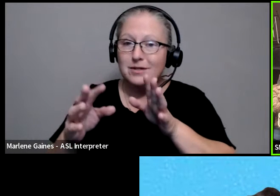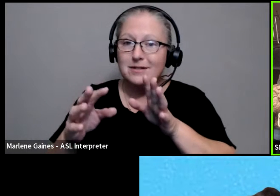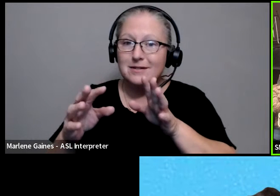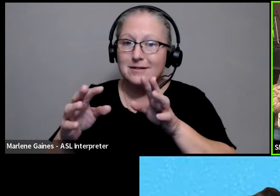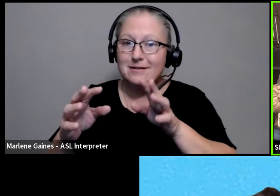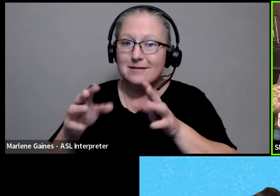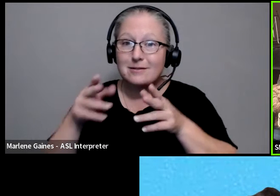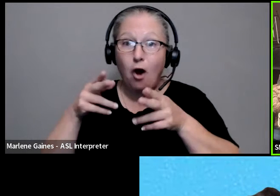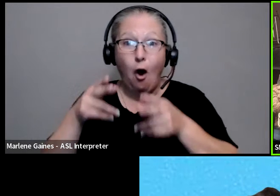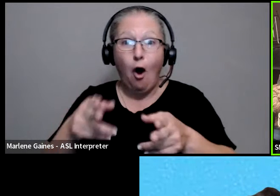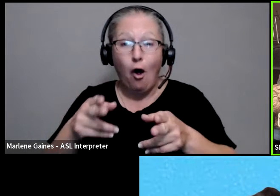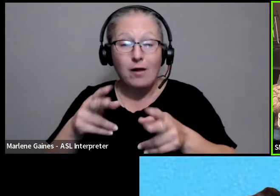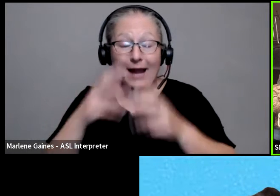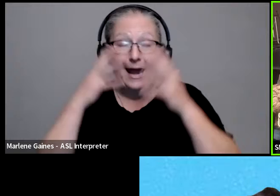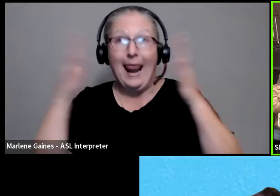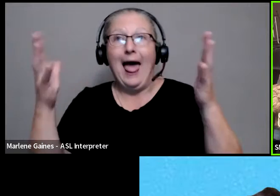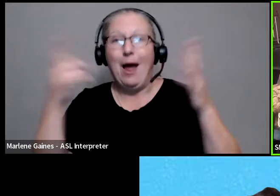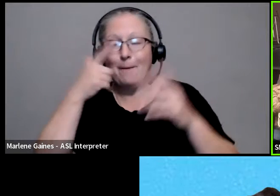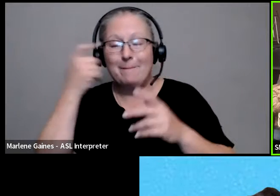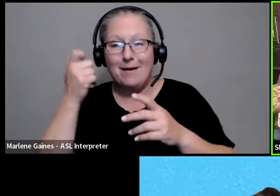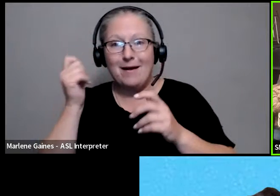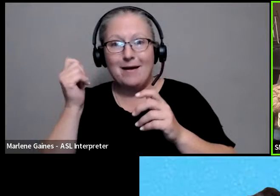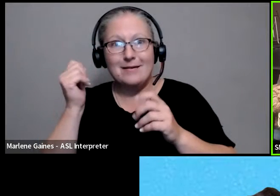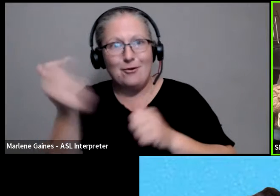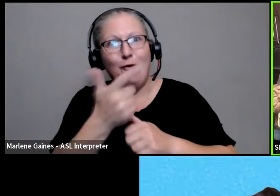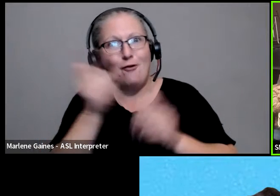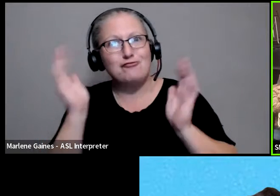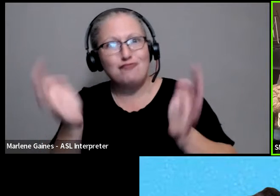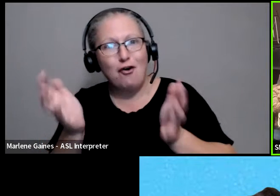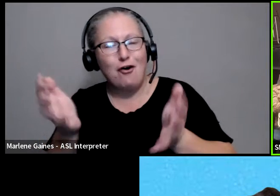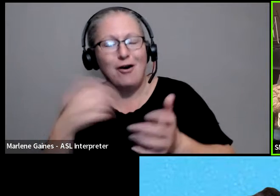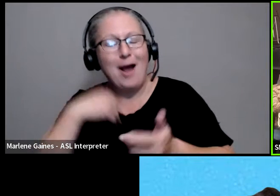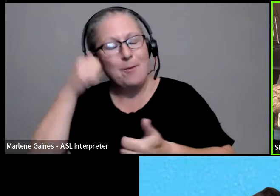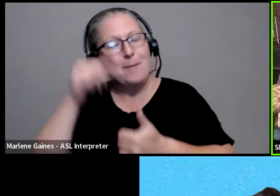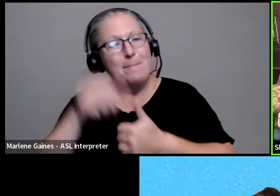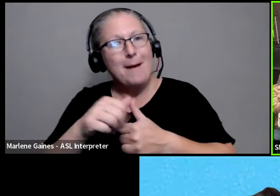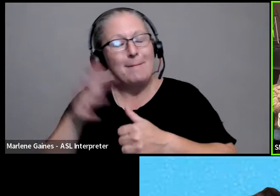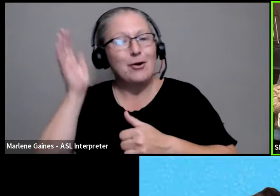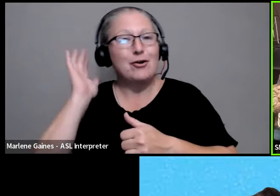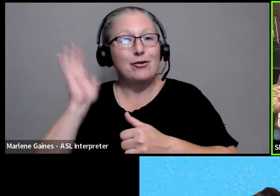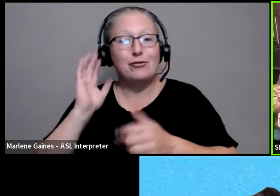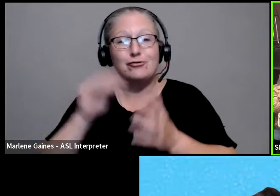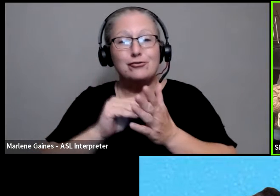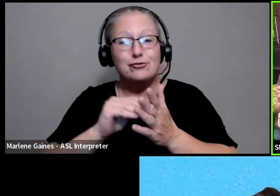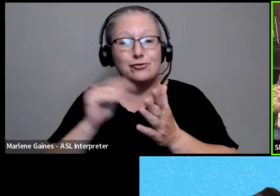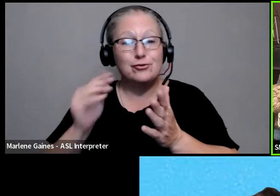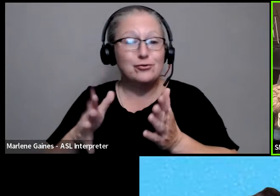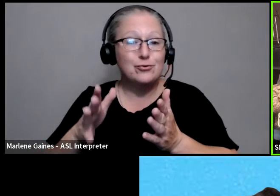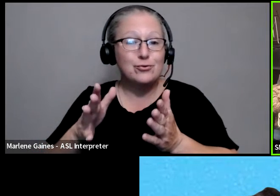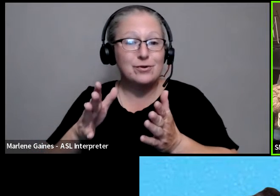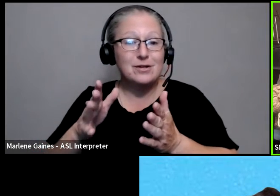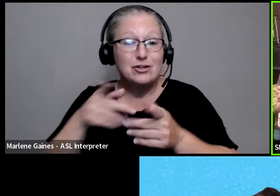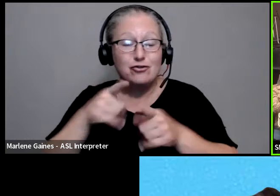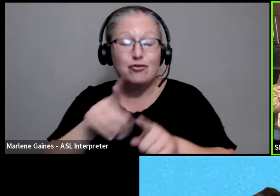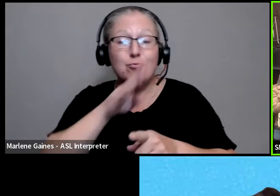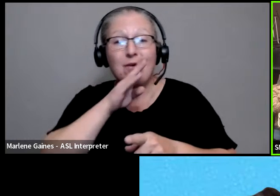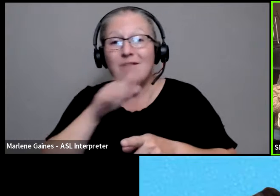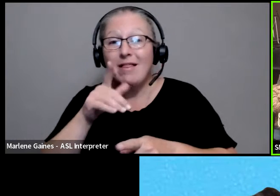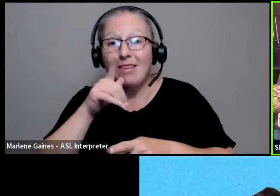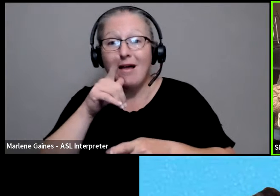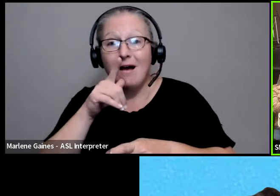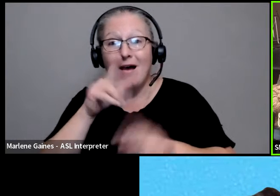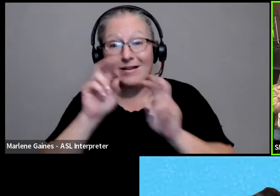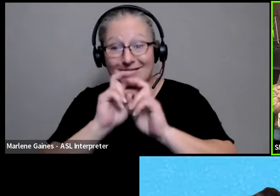Hallways are pretty loud because there is talking. And I do remember a time when students, you know, at brunch and lunch would be sitting